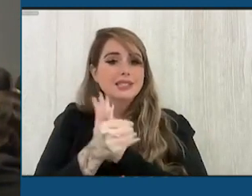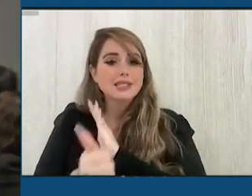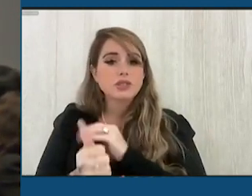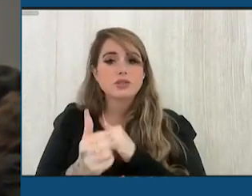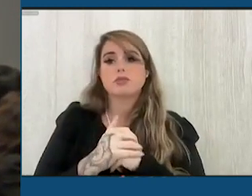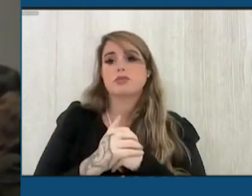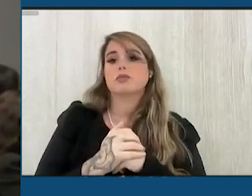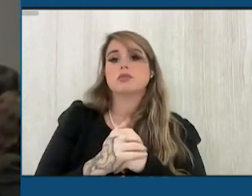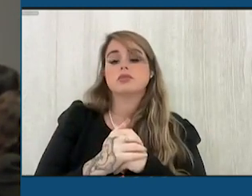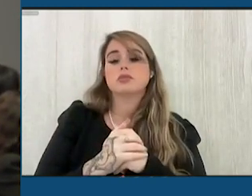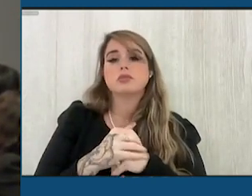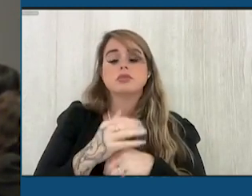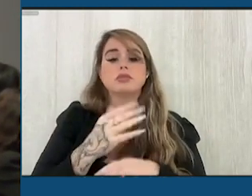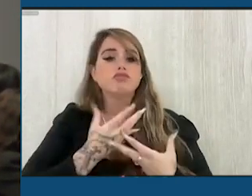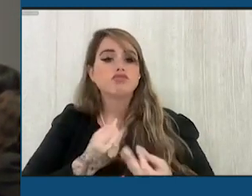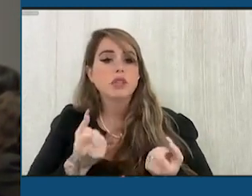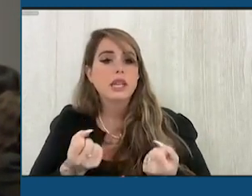empathy,